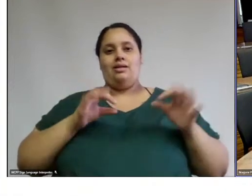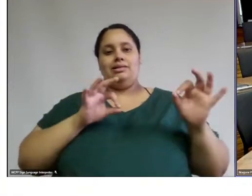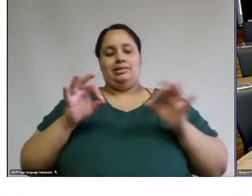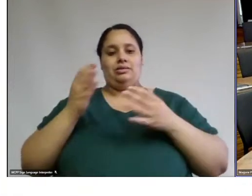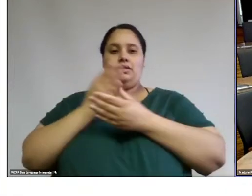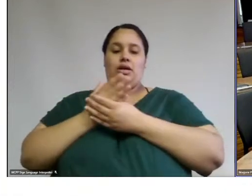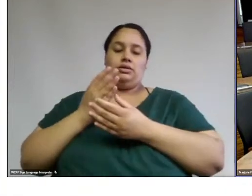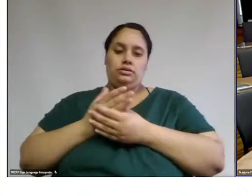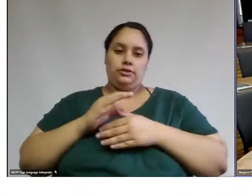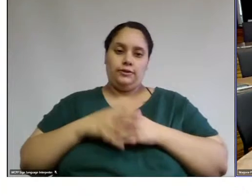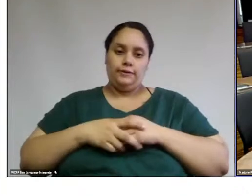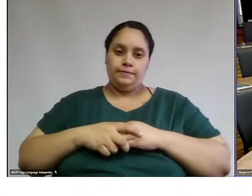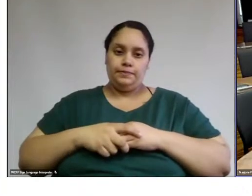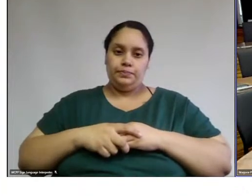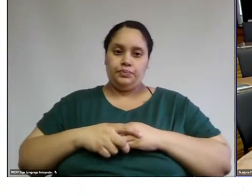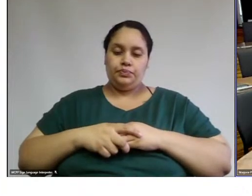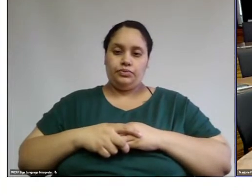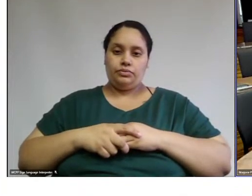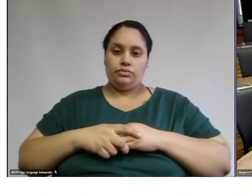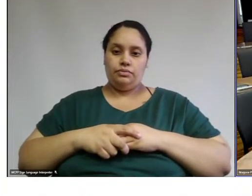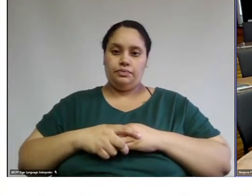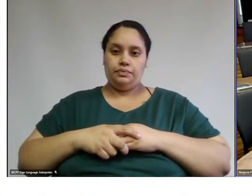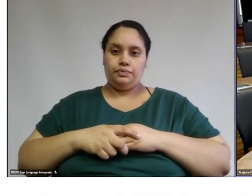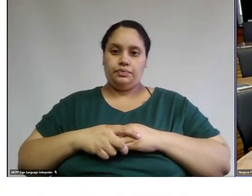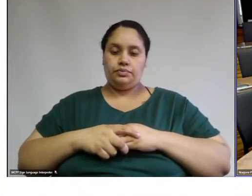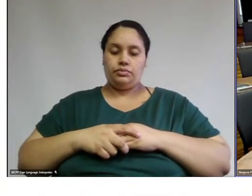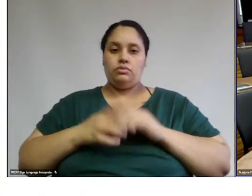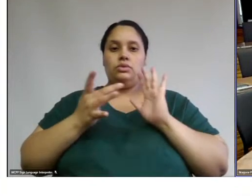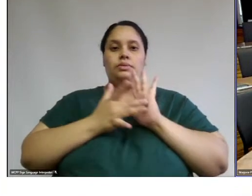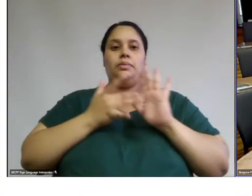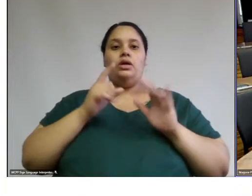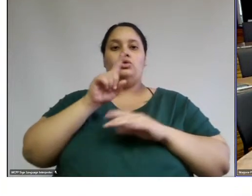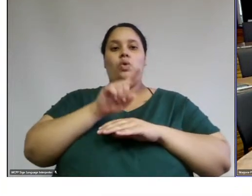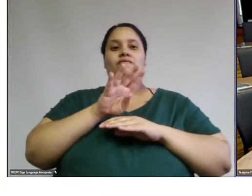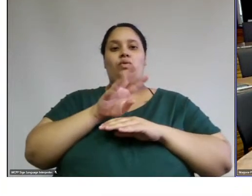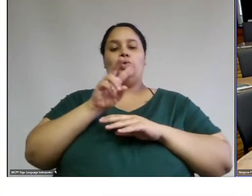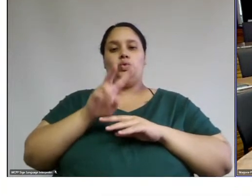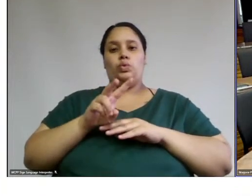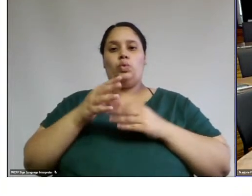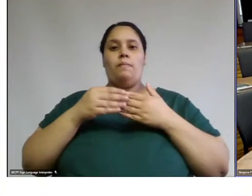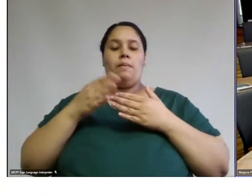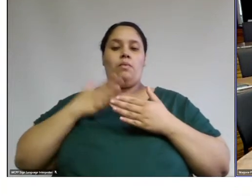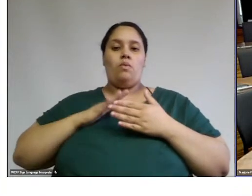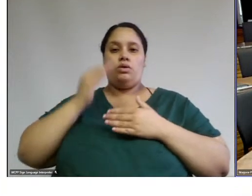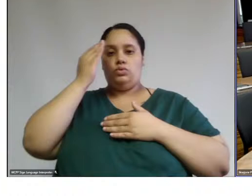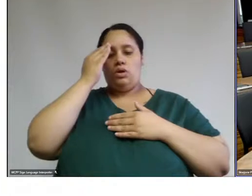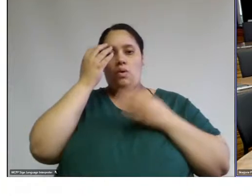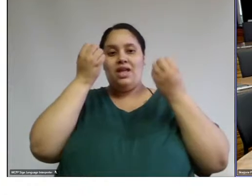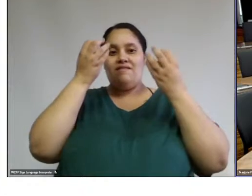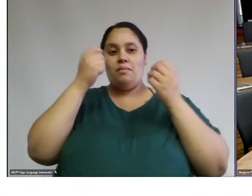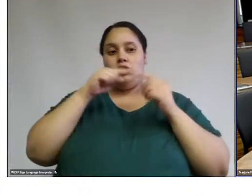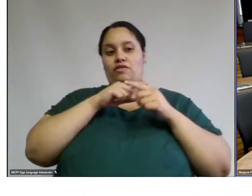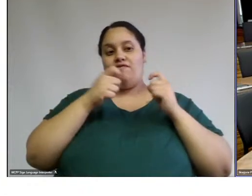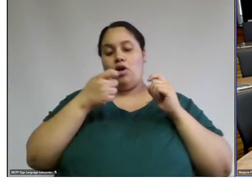cases. Then on page 152, the member has asked for details of those